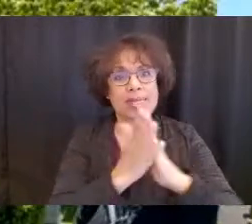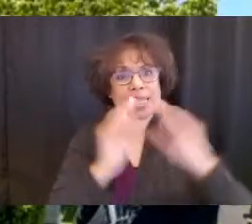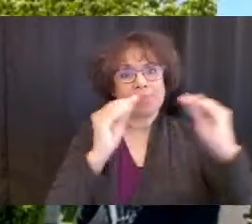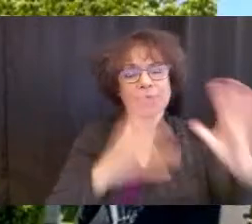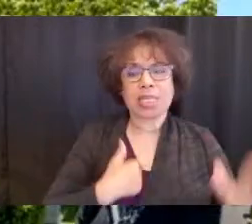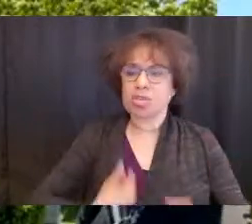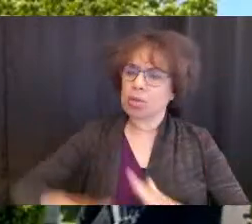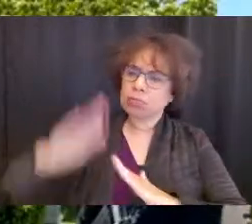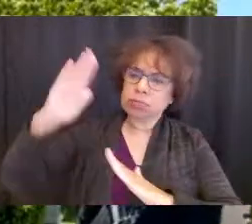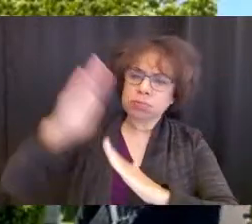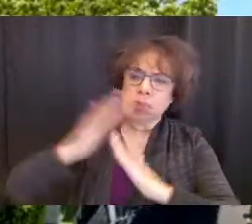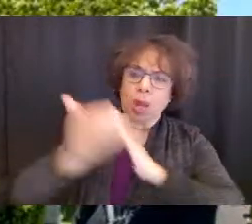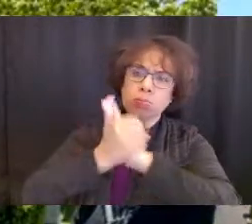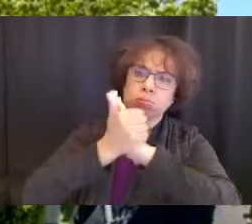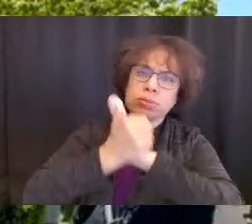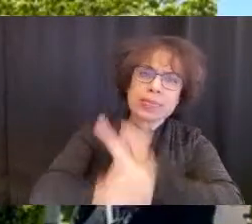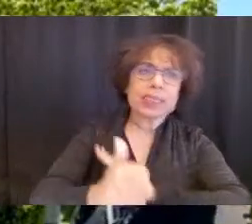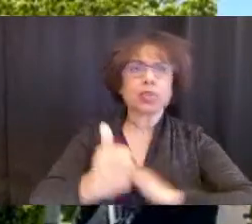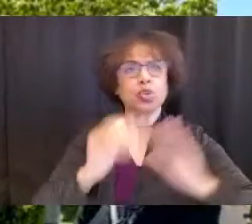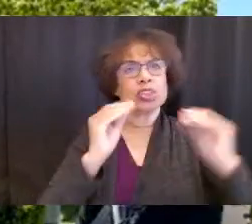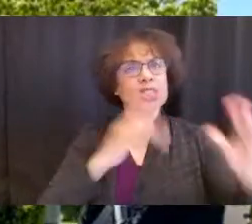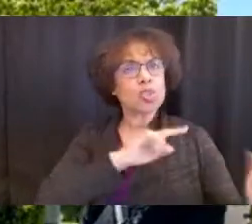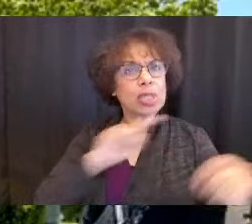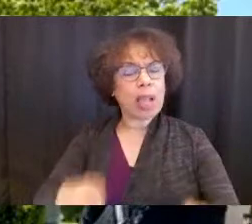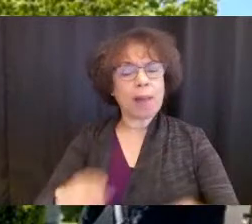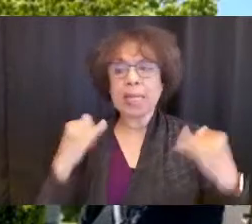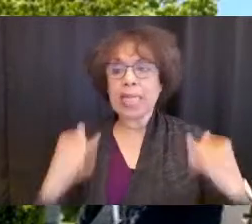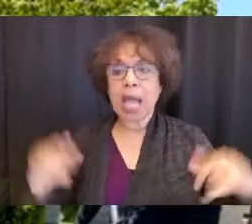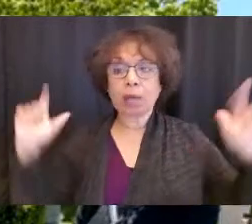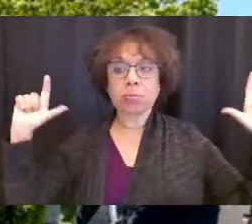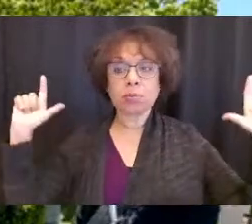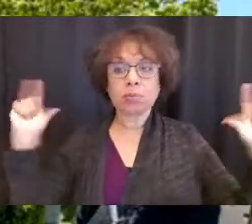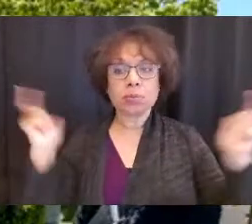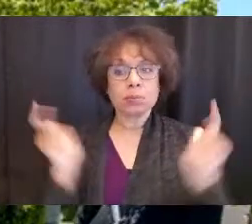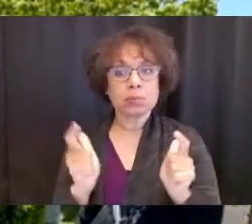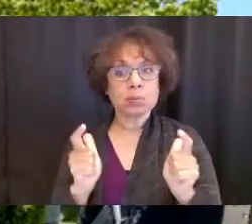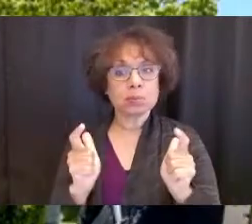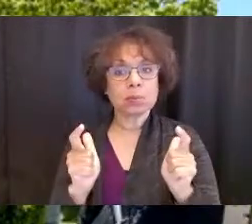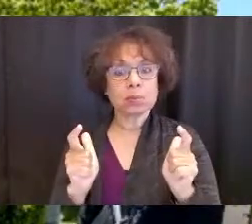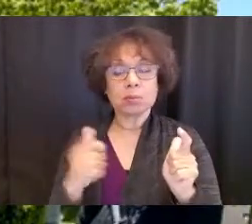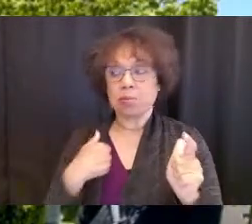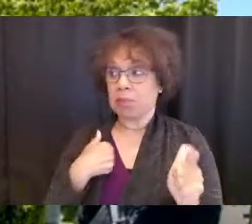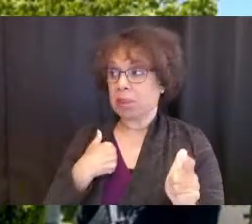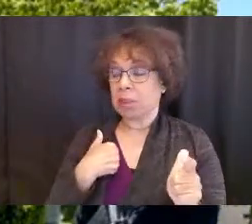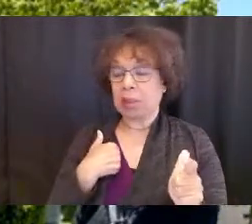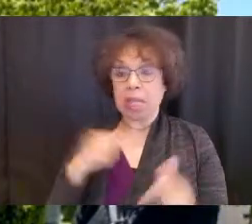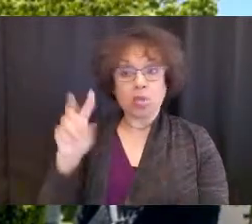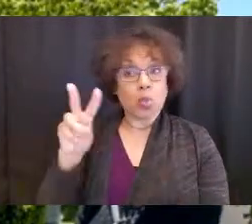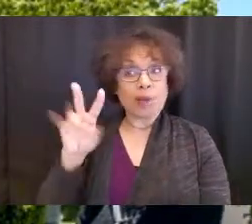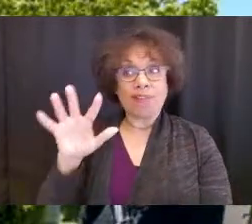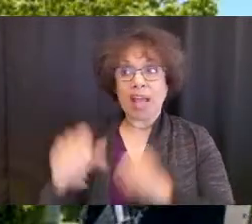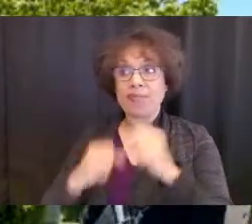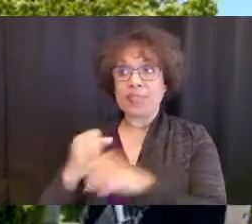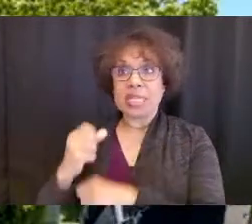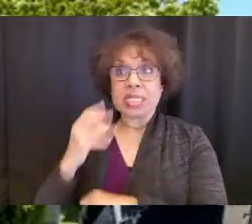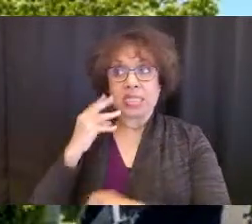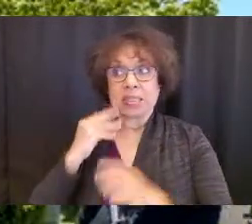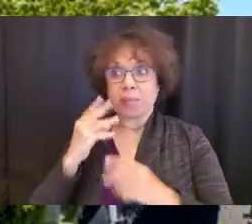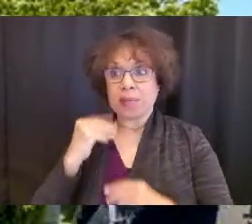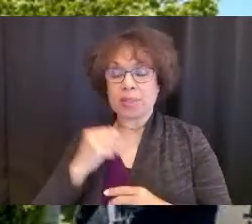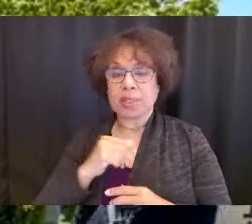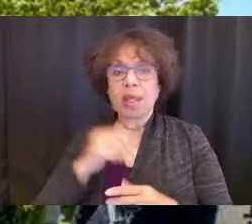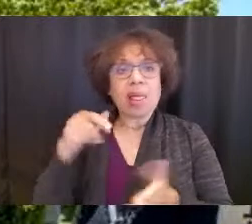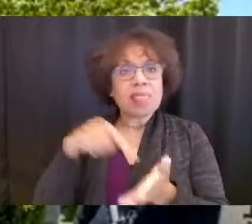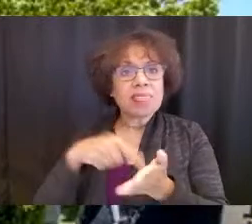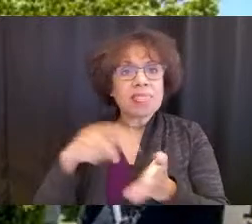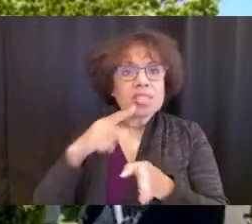highly qualified teachers, no problem. But there's a huge teacher shortage. It's largest I've seen in my 25 years, and it's at a tipping point. The profession is at